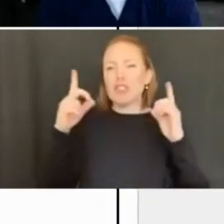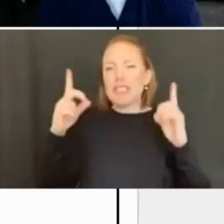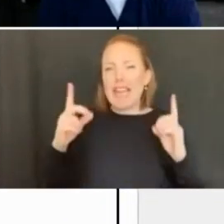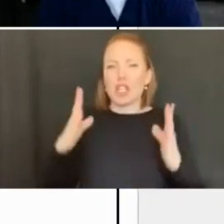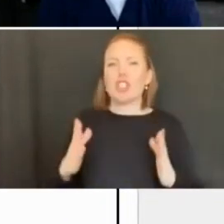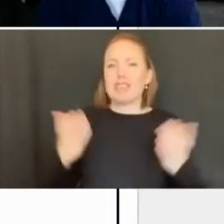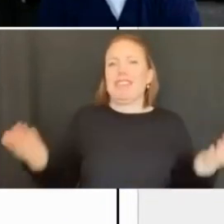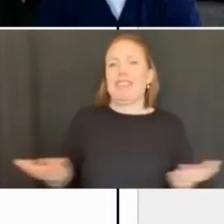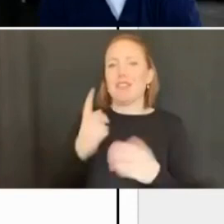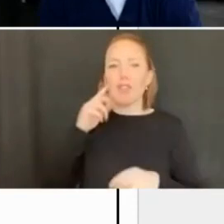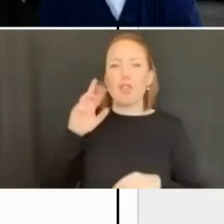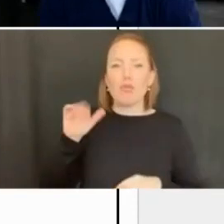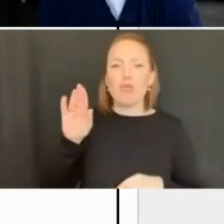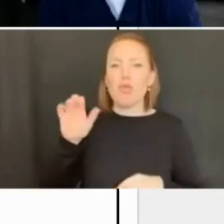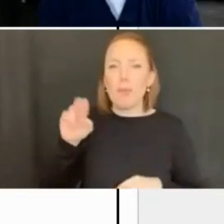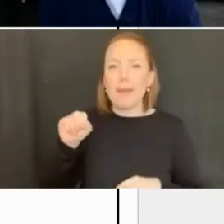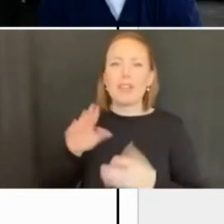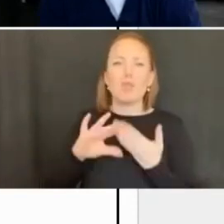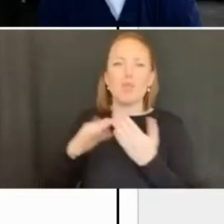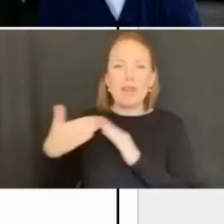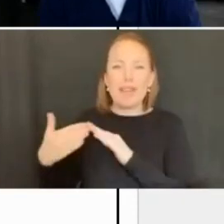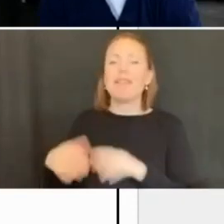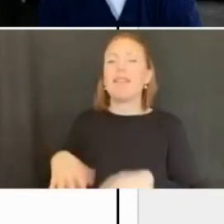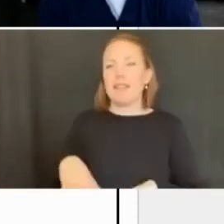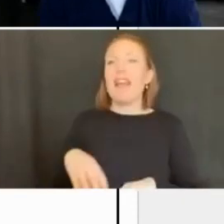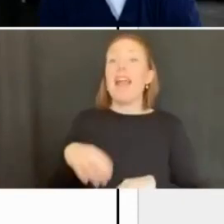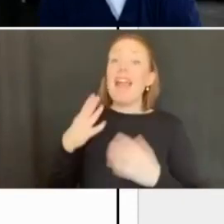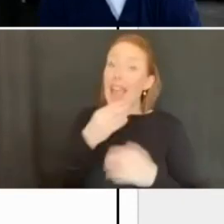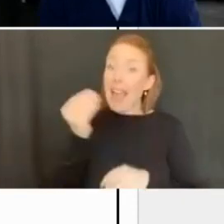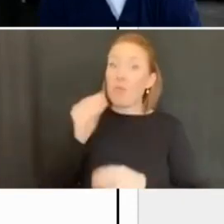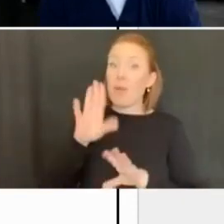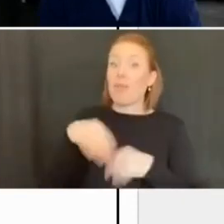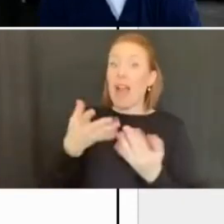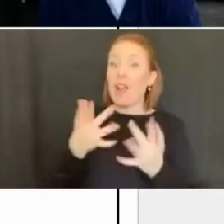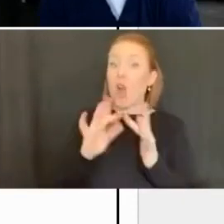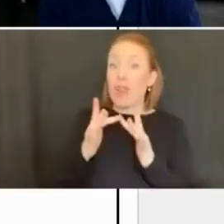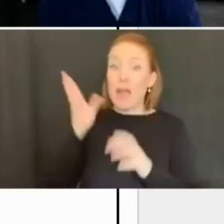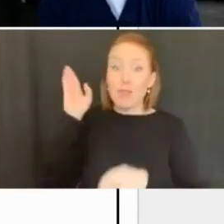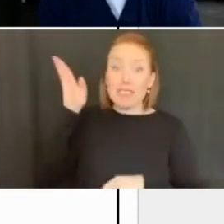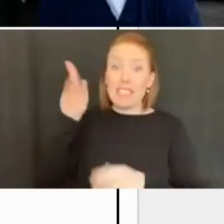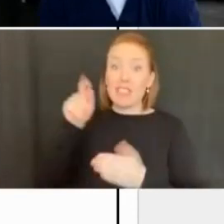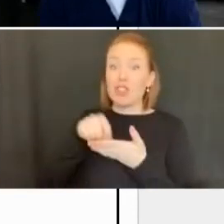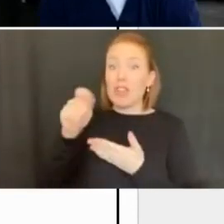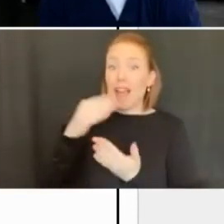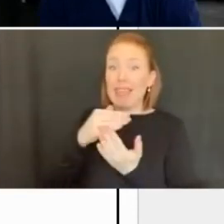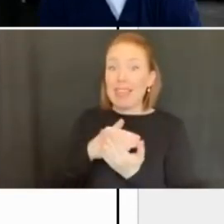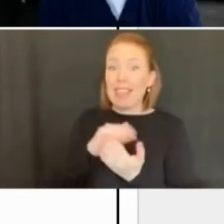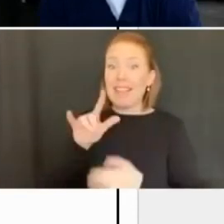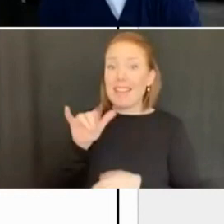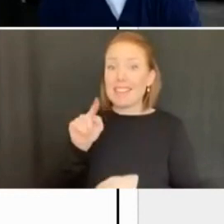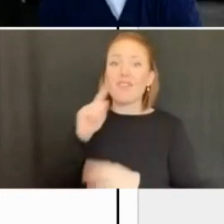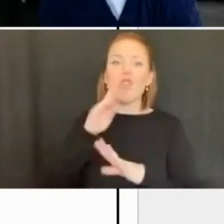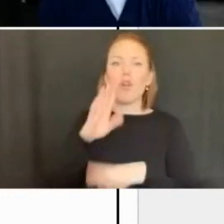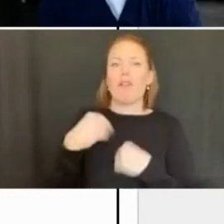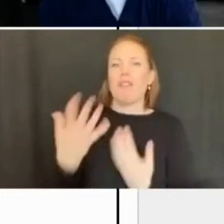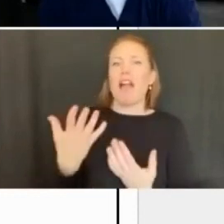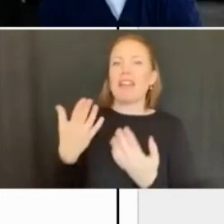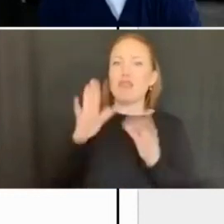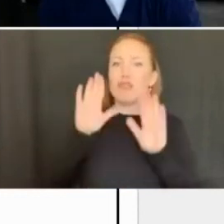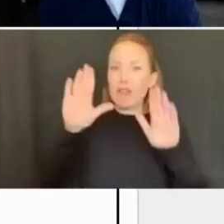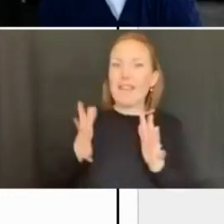Drive folder of free resources, along with an online presentation checklist for how to give great virtual